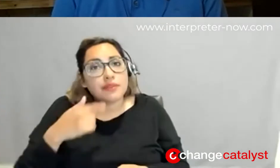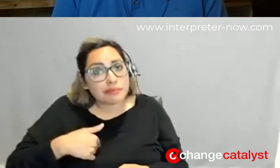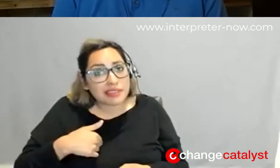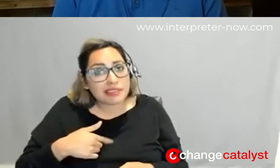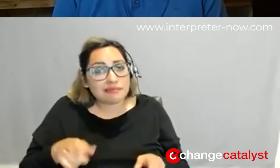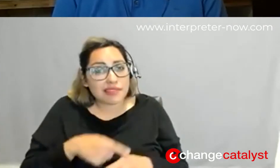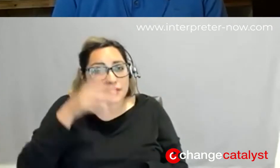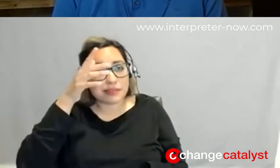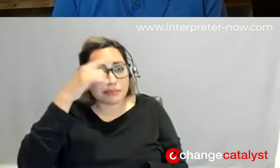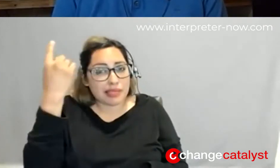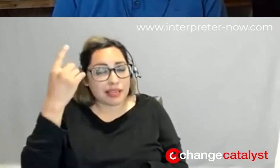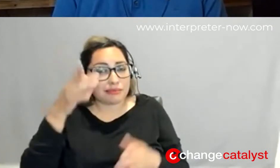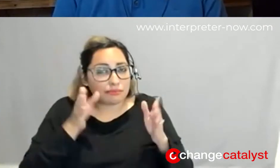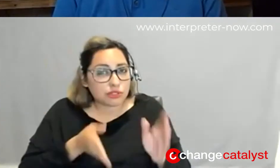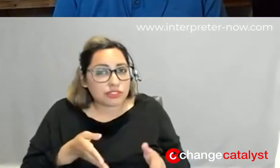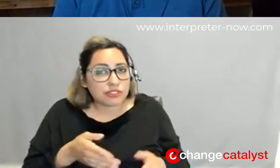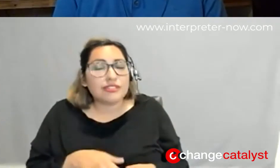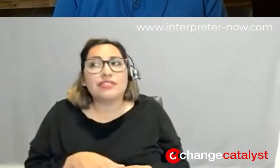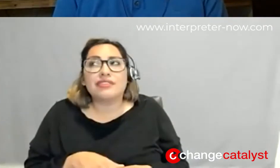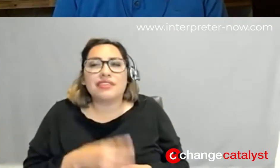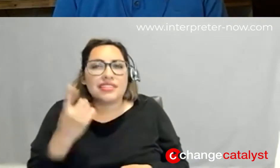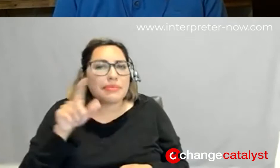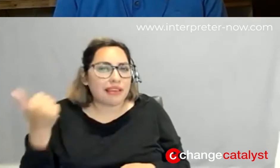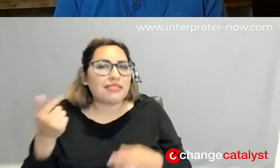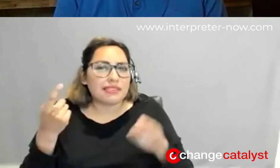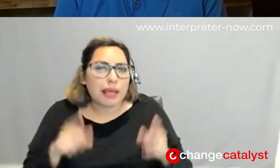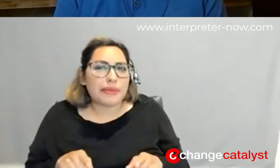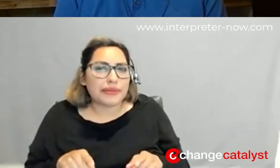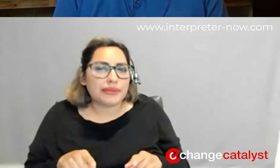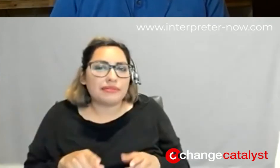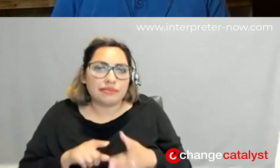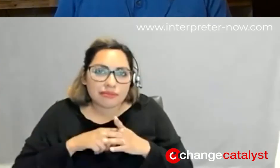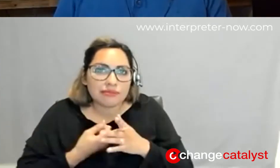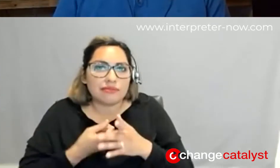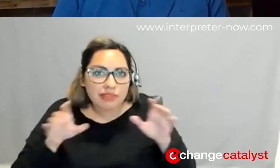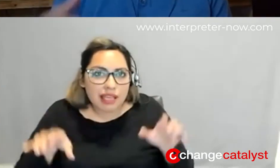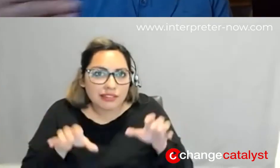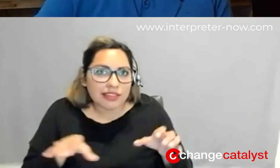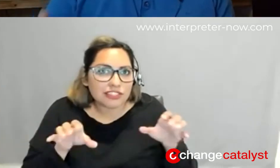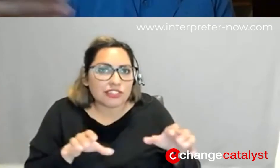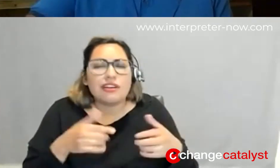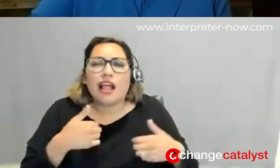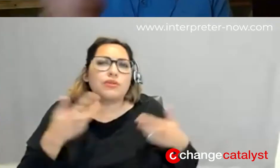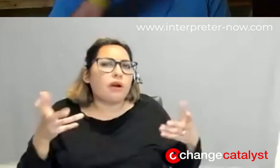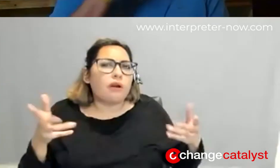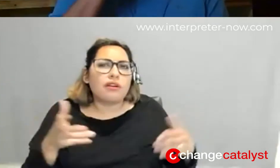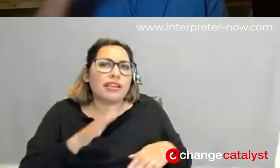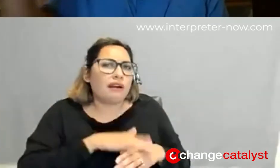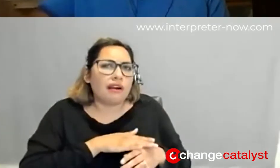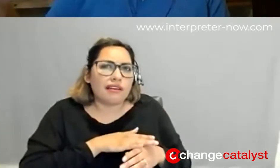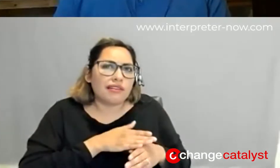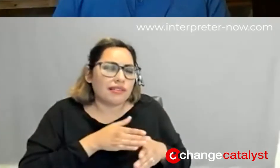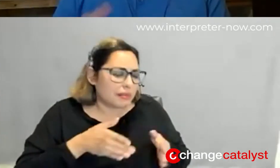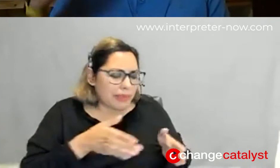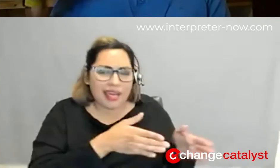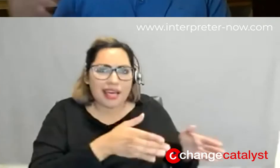person, another thing happened, which was activation. I was already on a path of trying to do things, and I had that